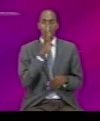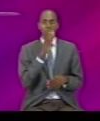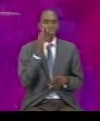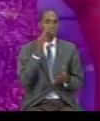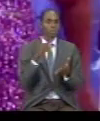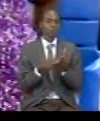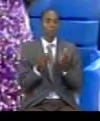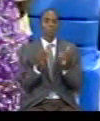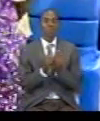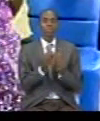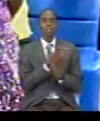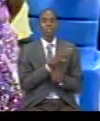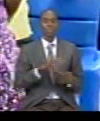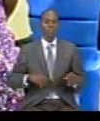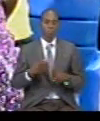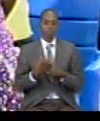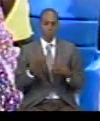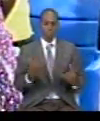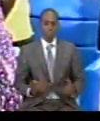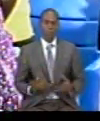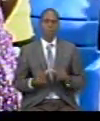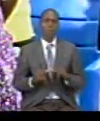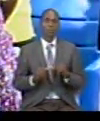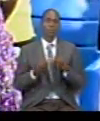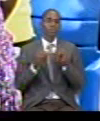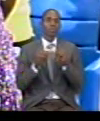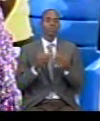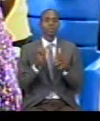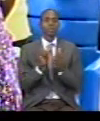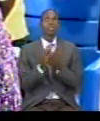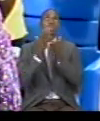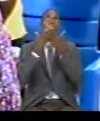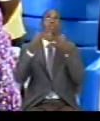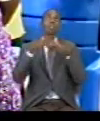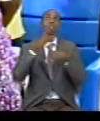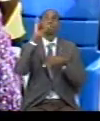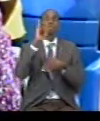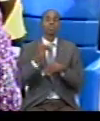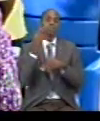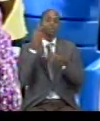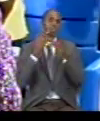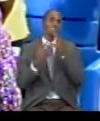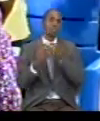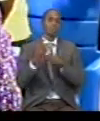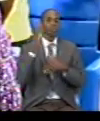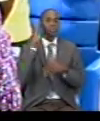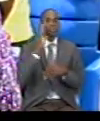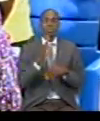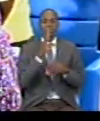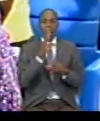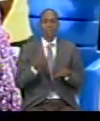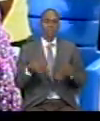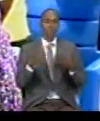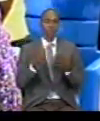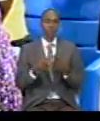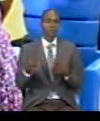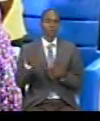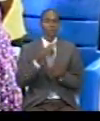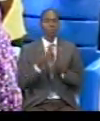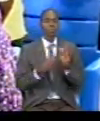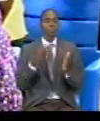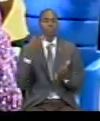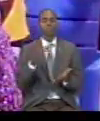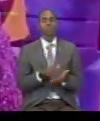moment henceforth, and that heavenly vision will be delivered unto you once